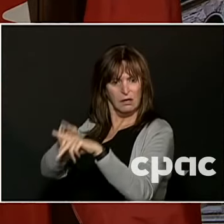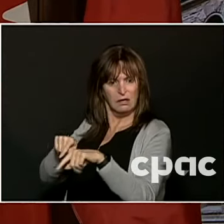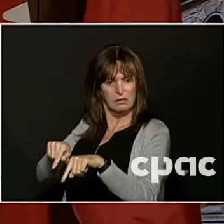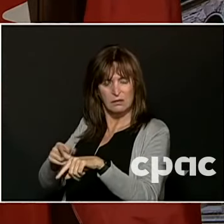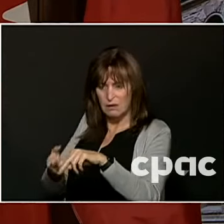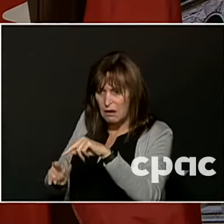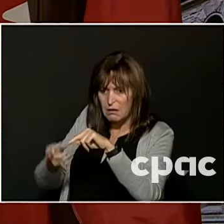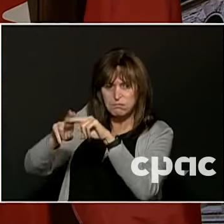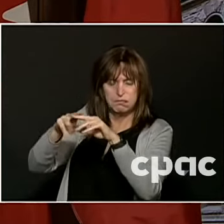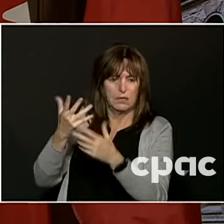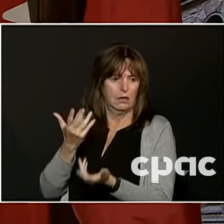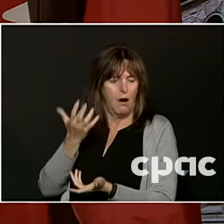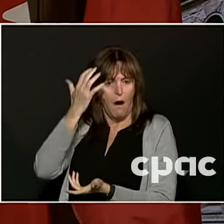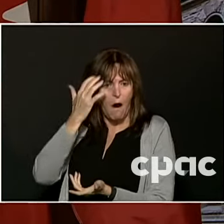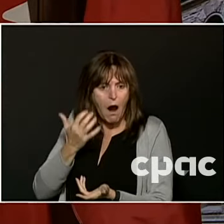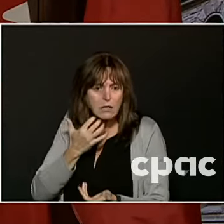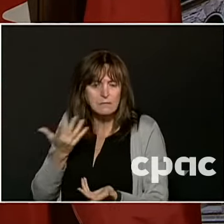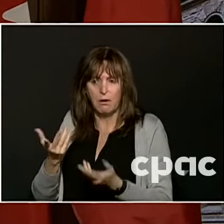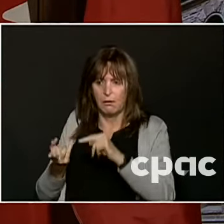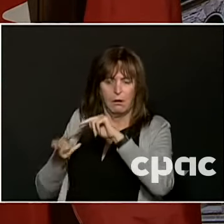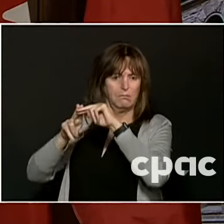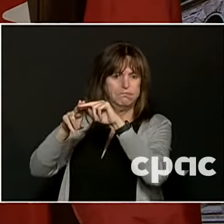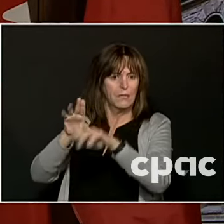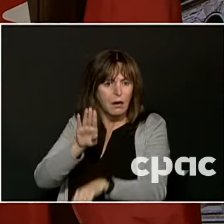see mortality climbing as well.